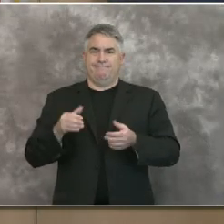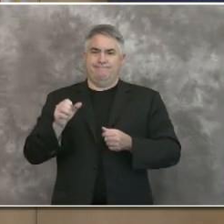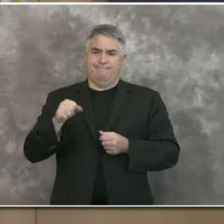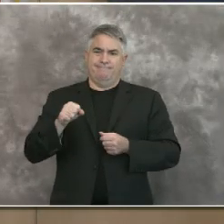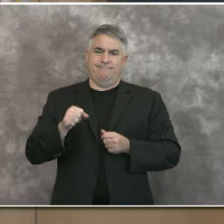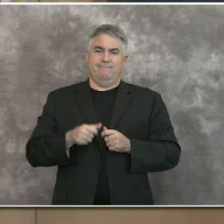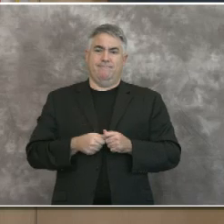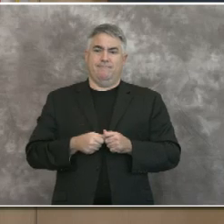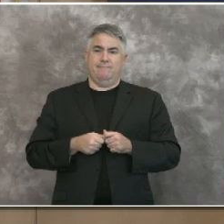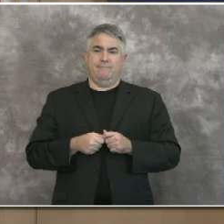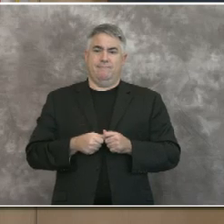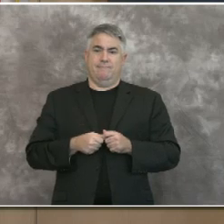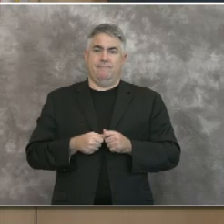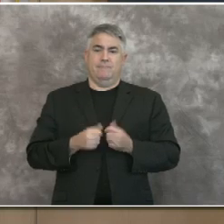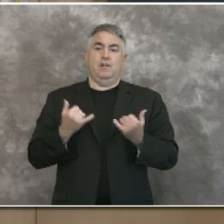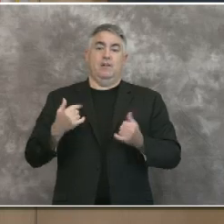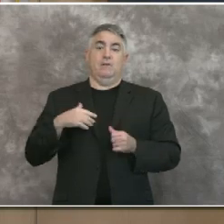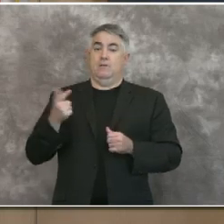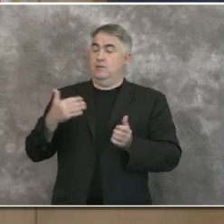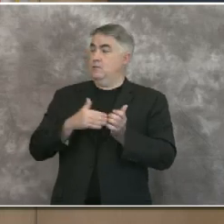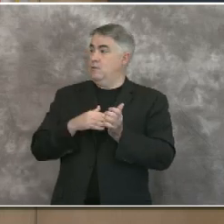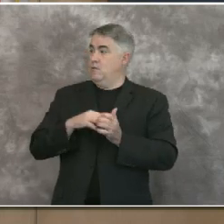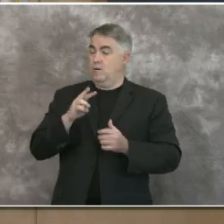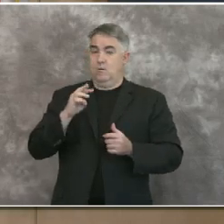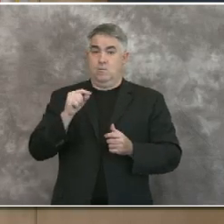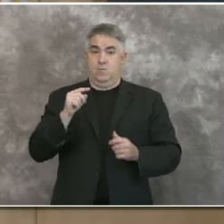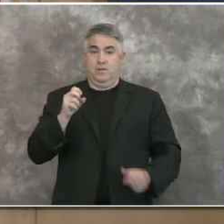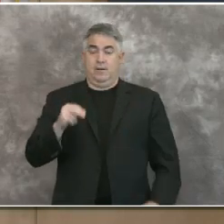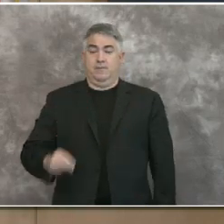now turn it over to Dr. Wilma Wooten for her Public Health Officer's briefing.